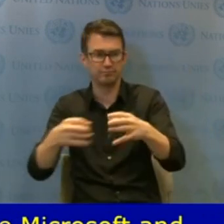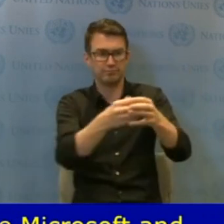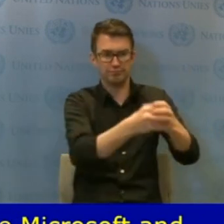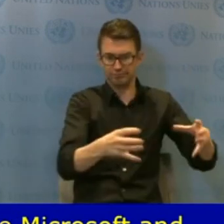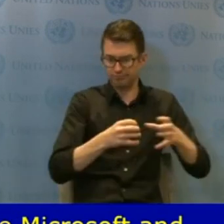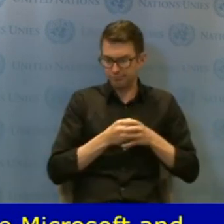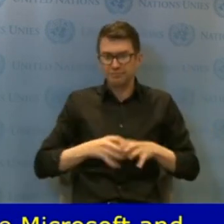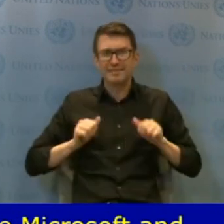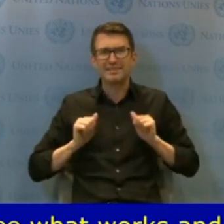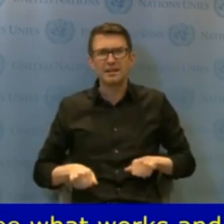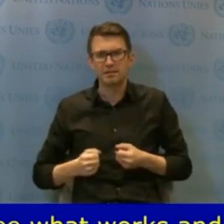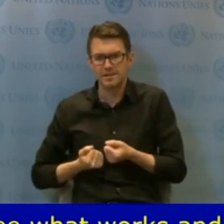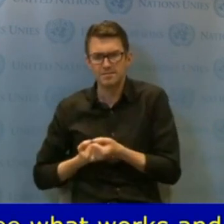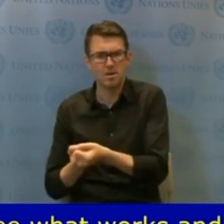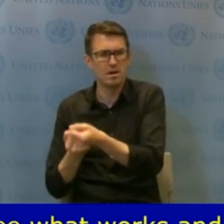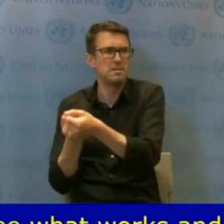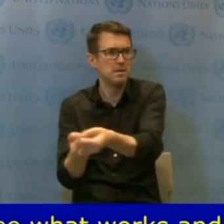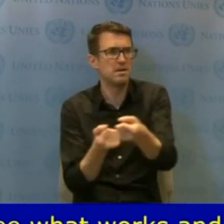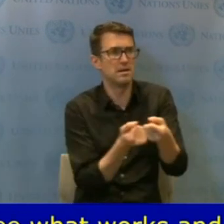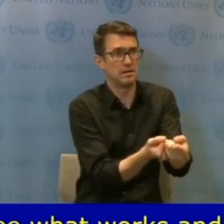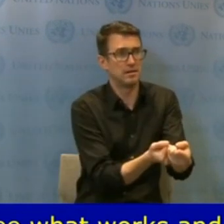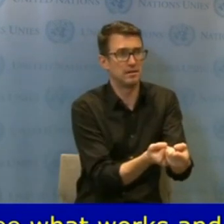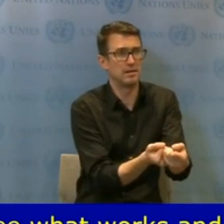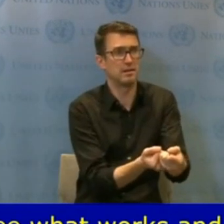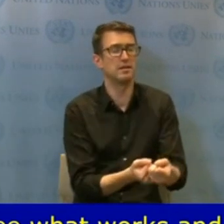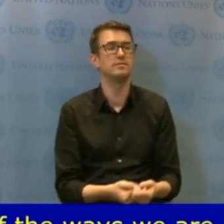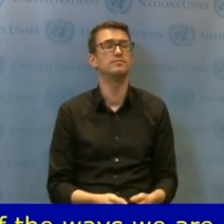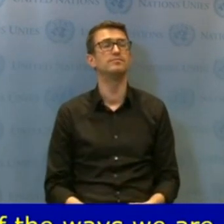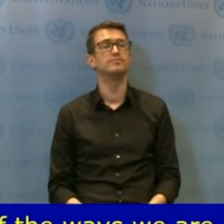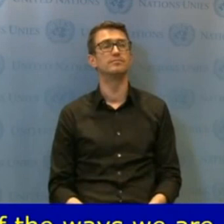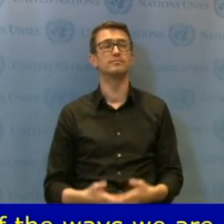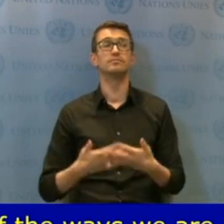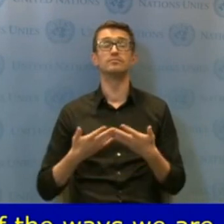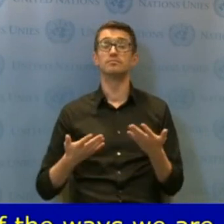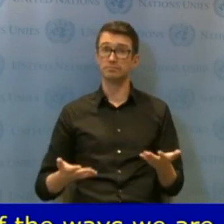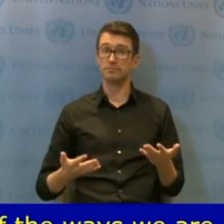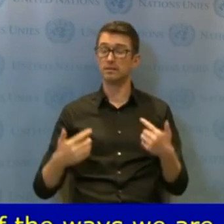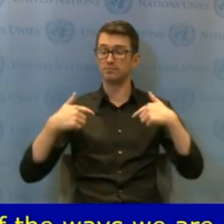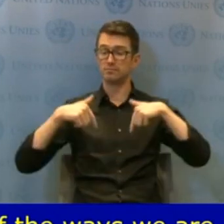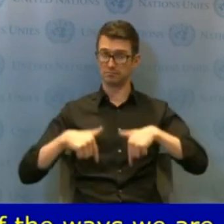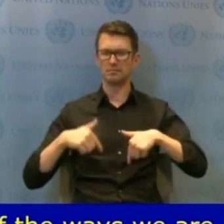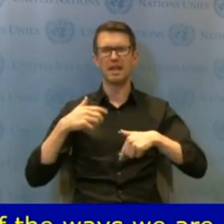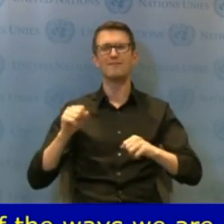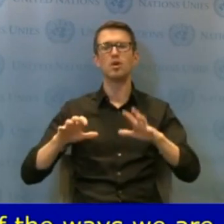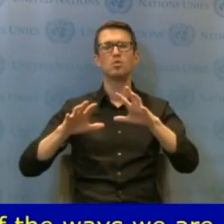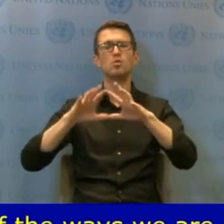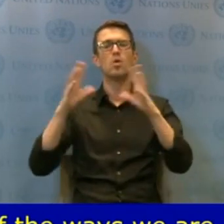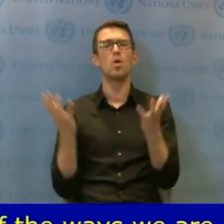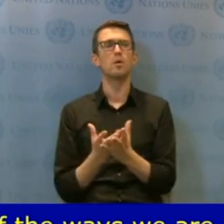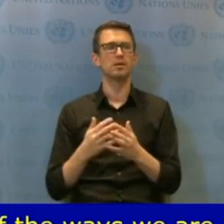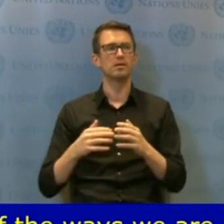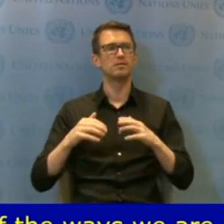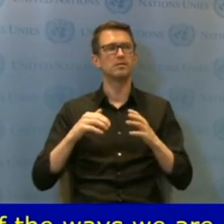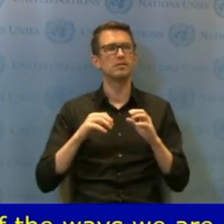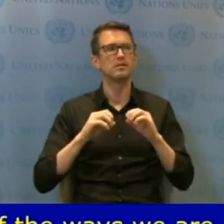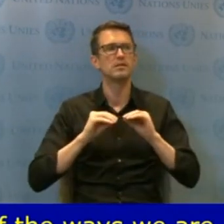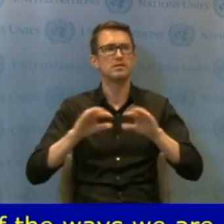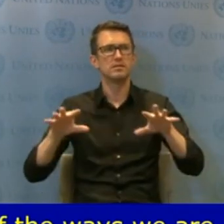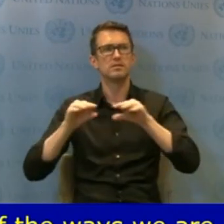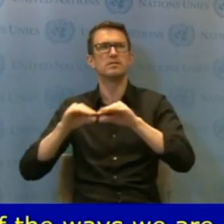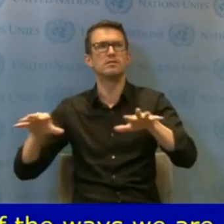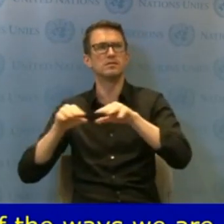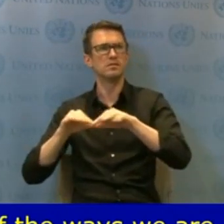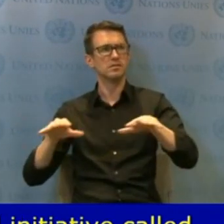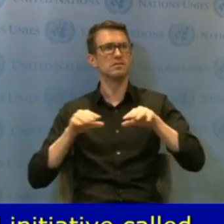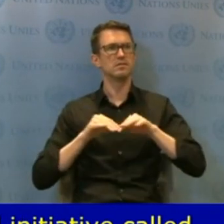Cities for All. There will be $1.5 trillion that will be invested at the local level